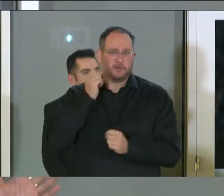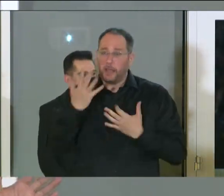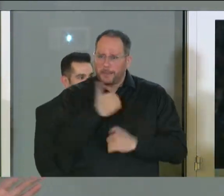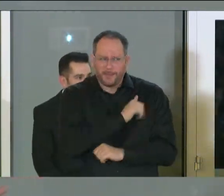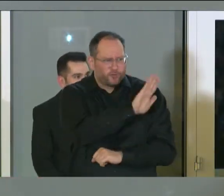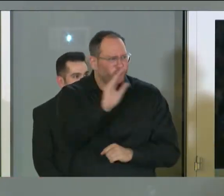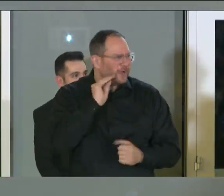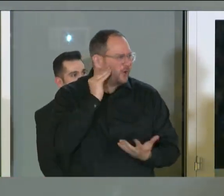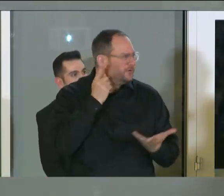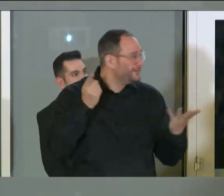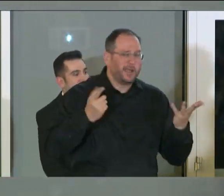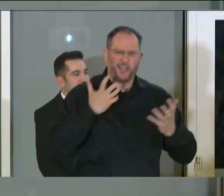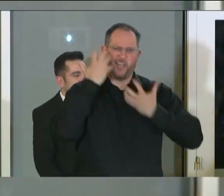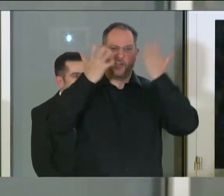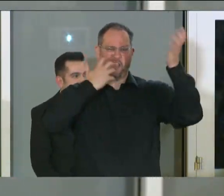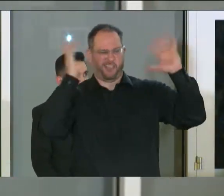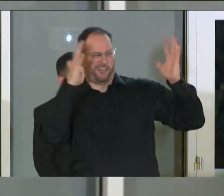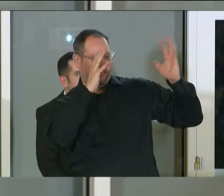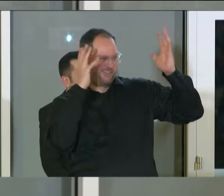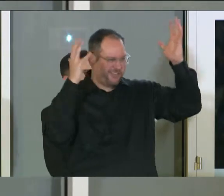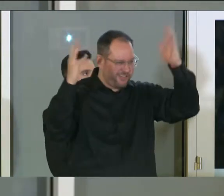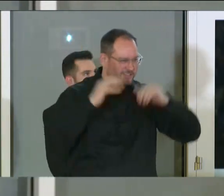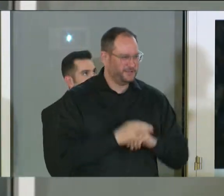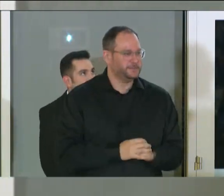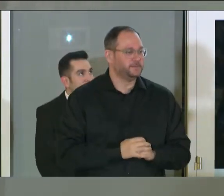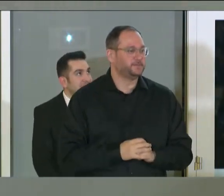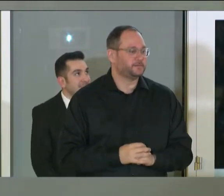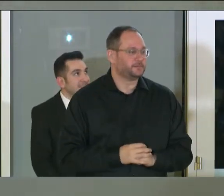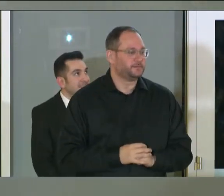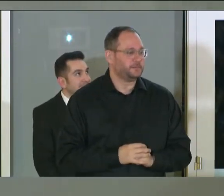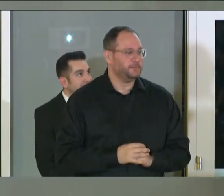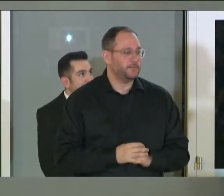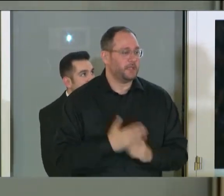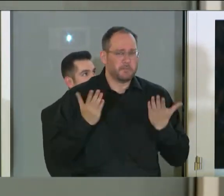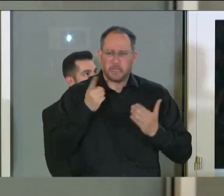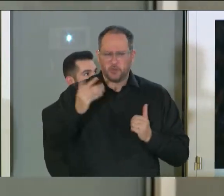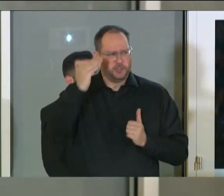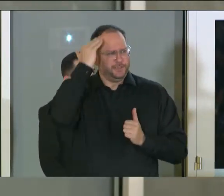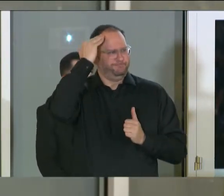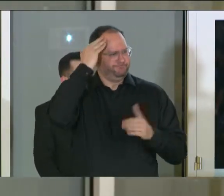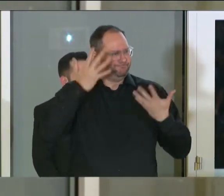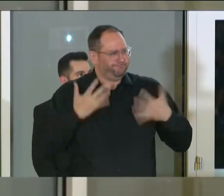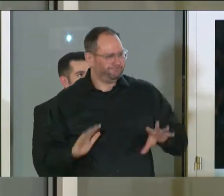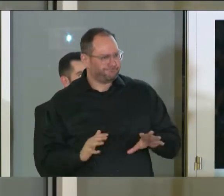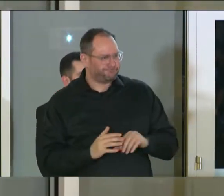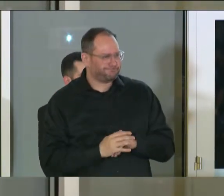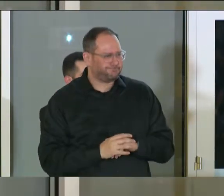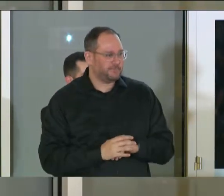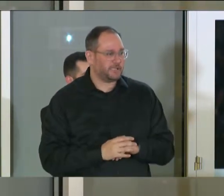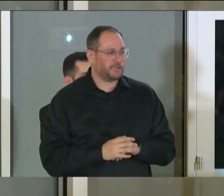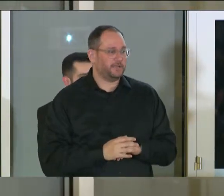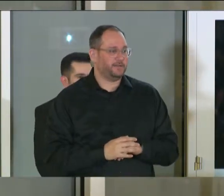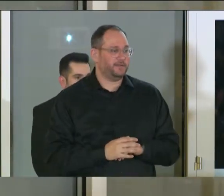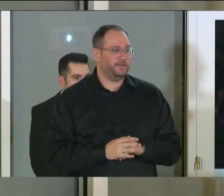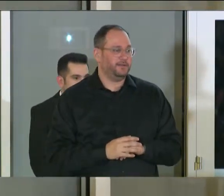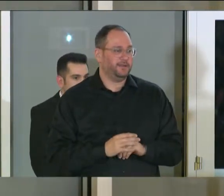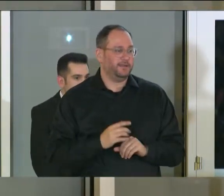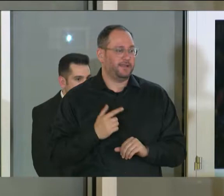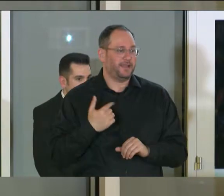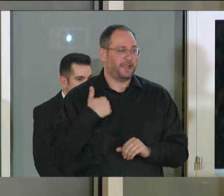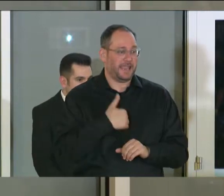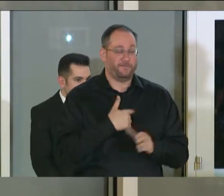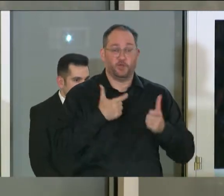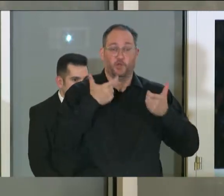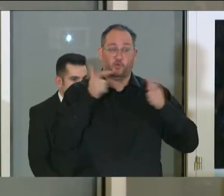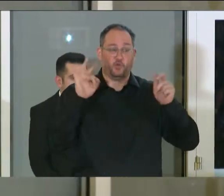Maybe some people were aware that in Washington, D.C., we have the largest per capita housing investment trust in the country.